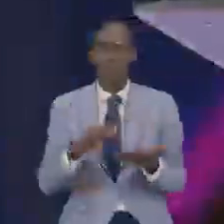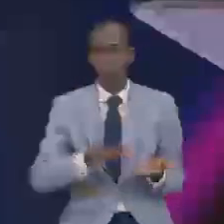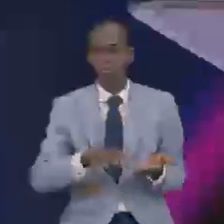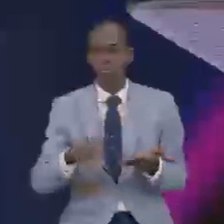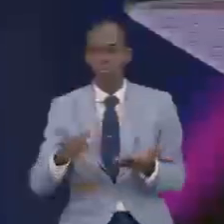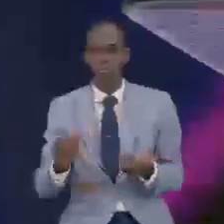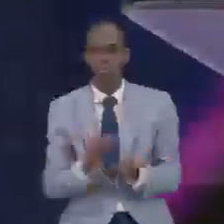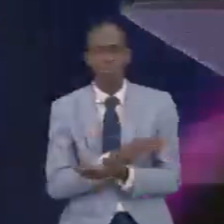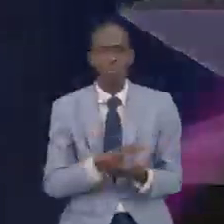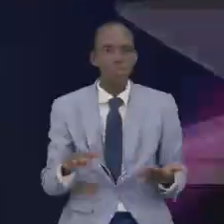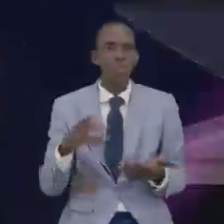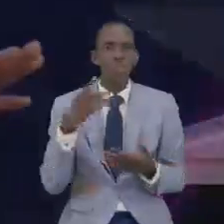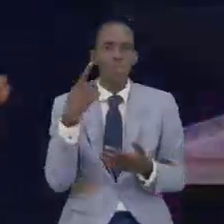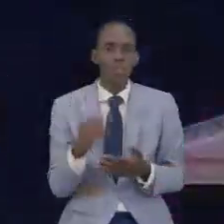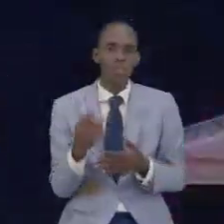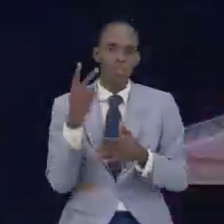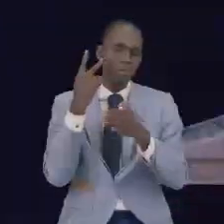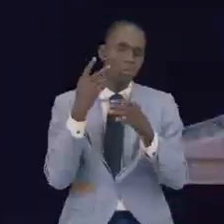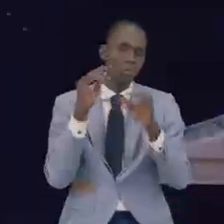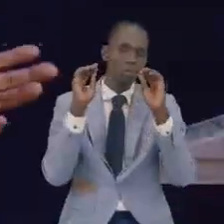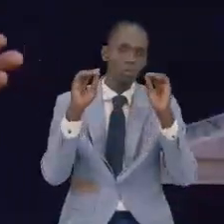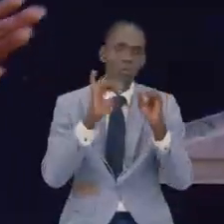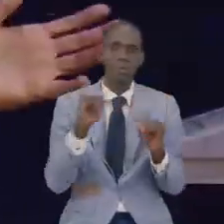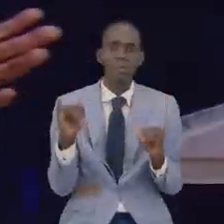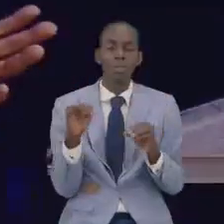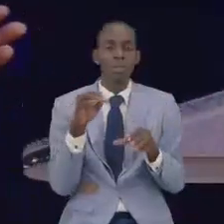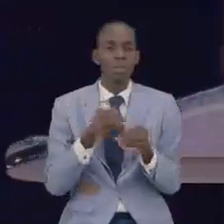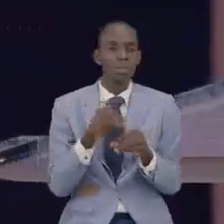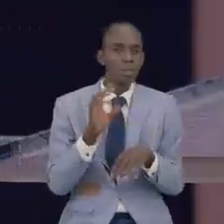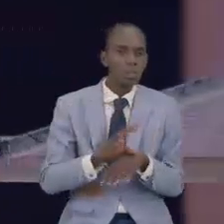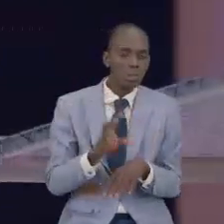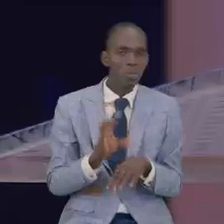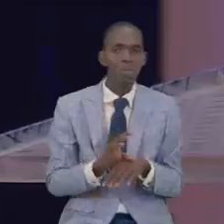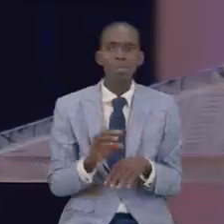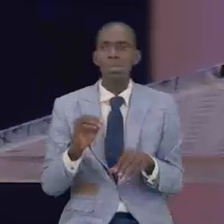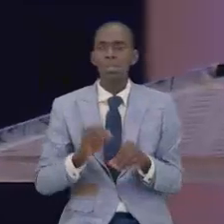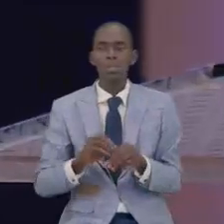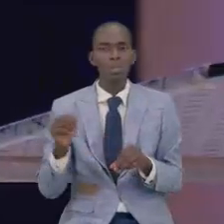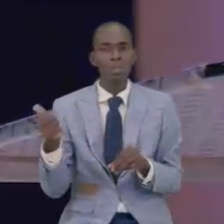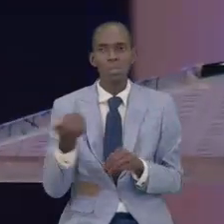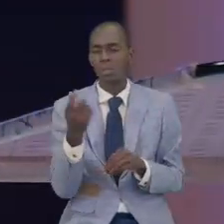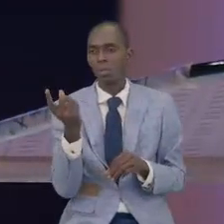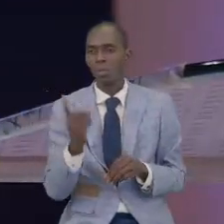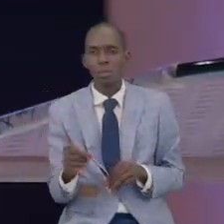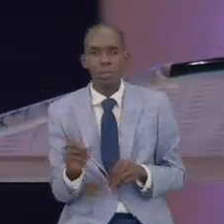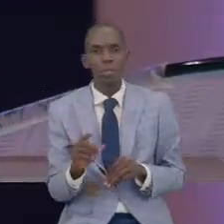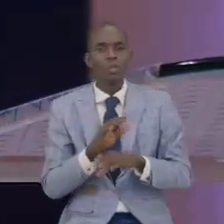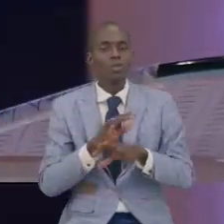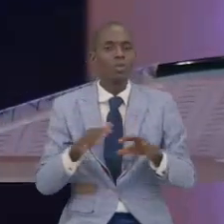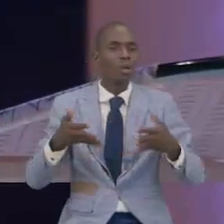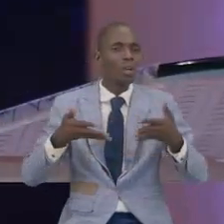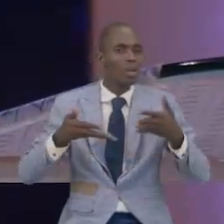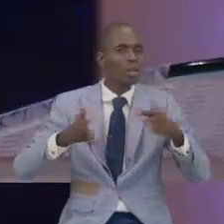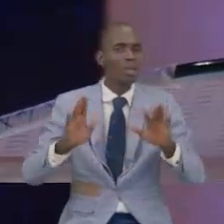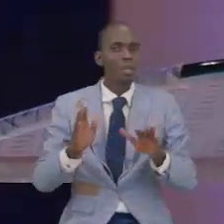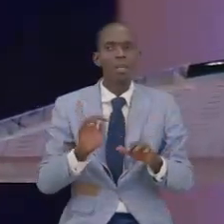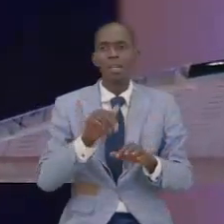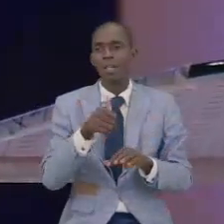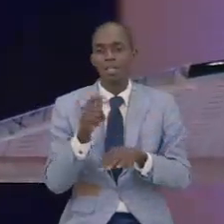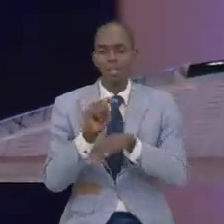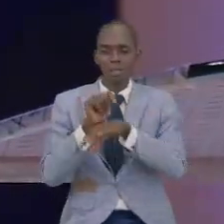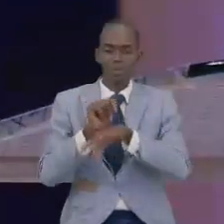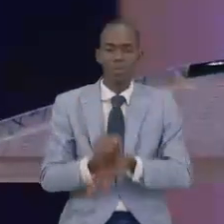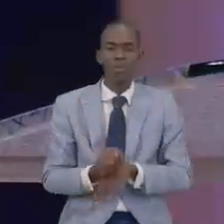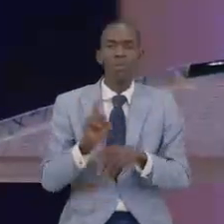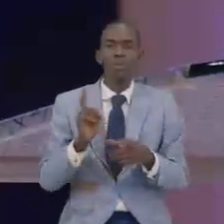nation or in the church or in the denominations or in the ecumenical circles. Don't allow any tradition to